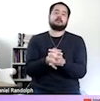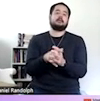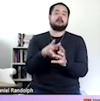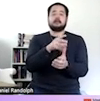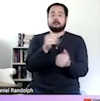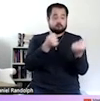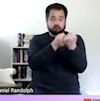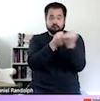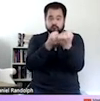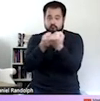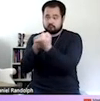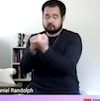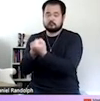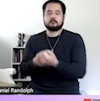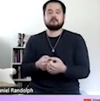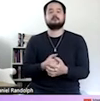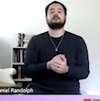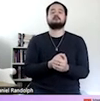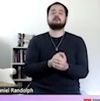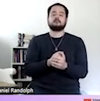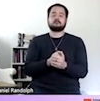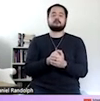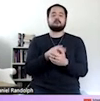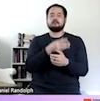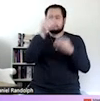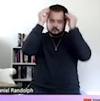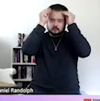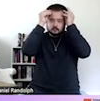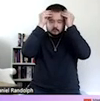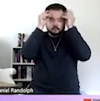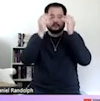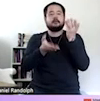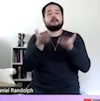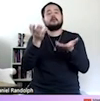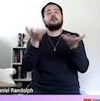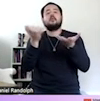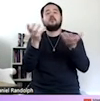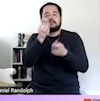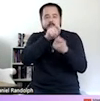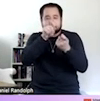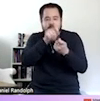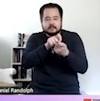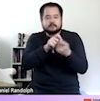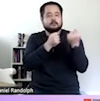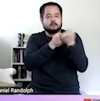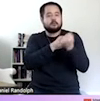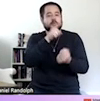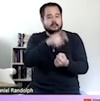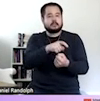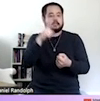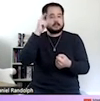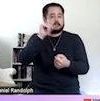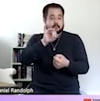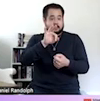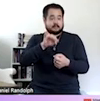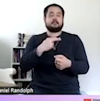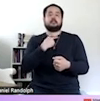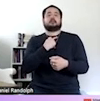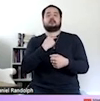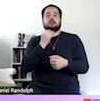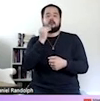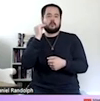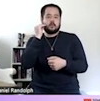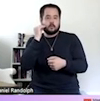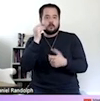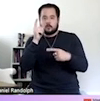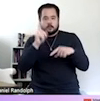support that you might need in that space. So sheltering in place is a real phenomenon. It's something, again, upstream